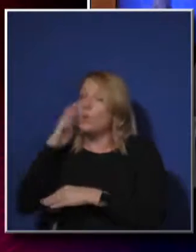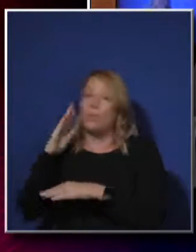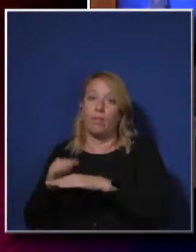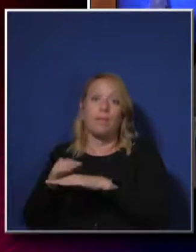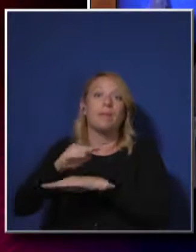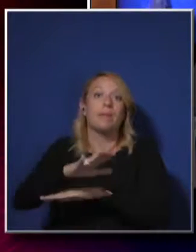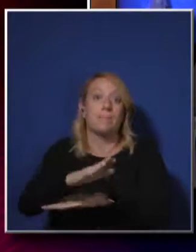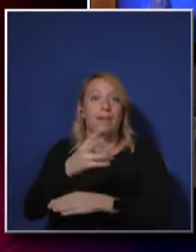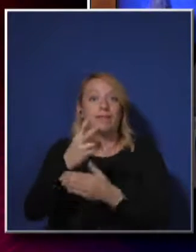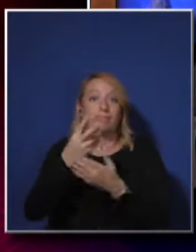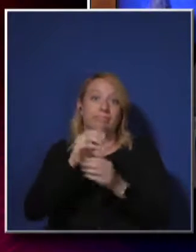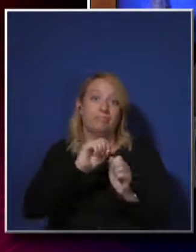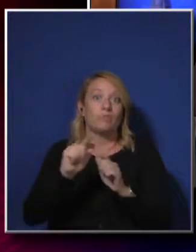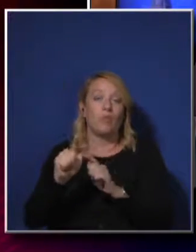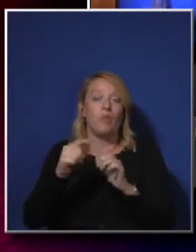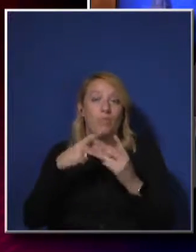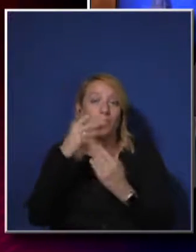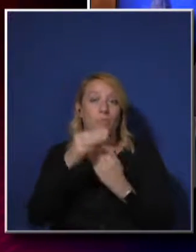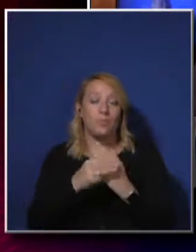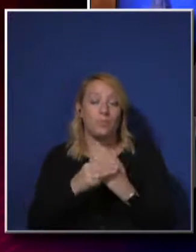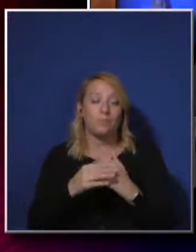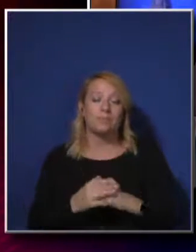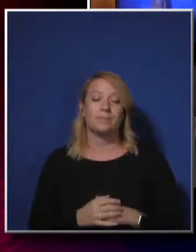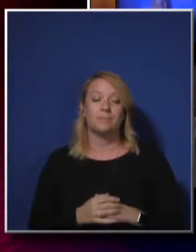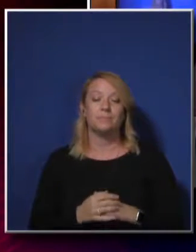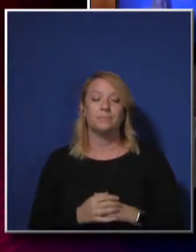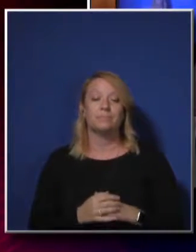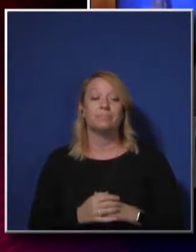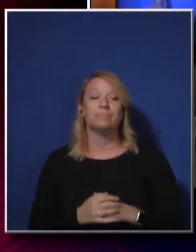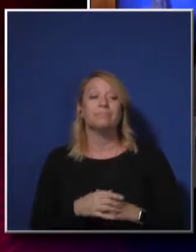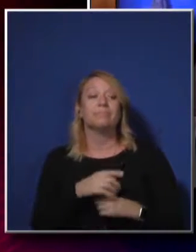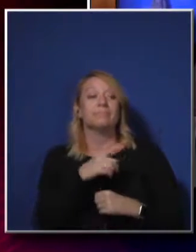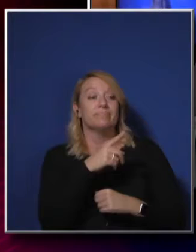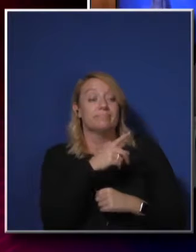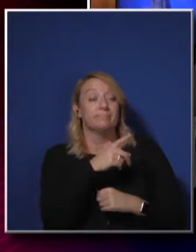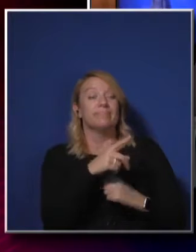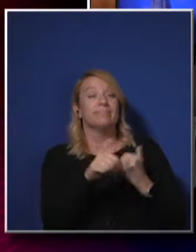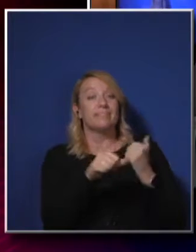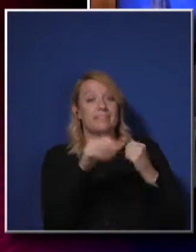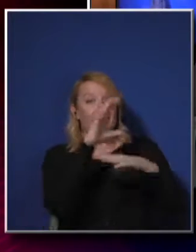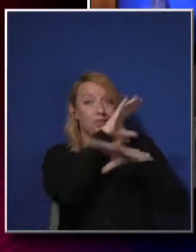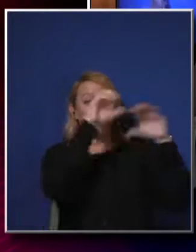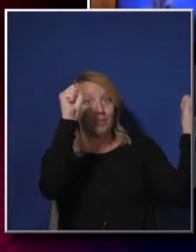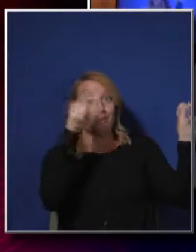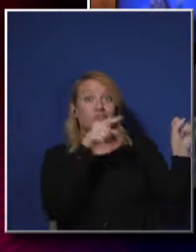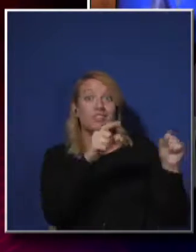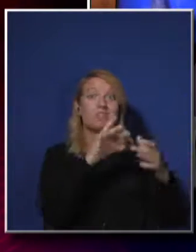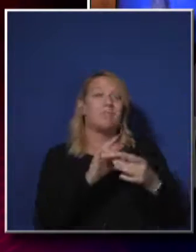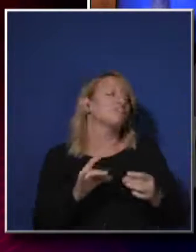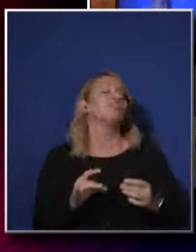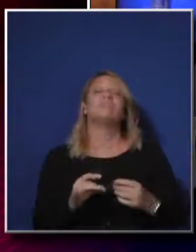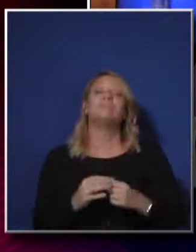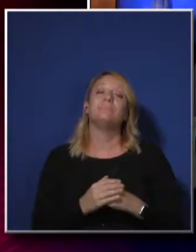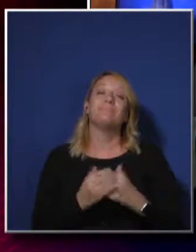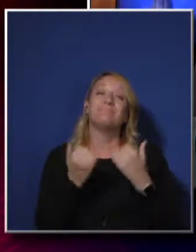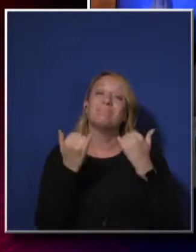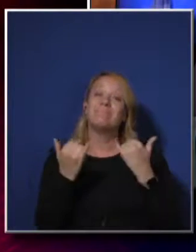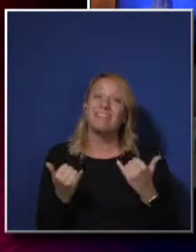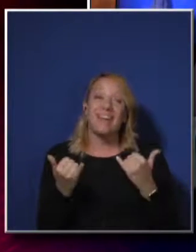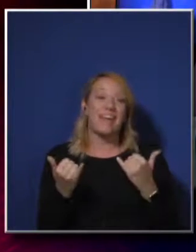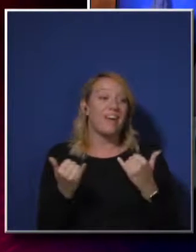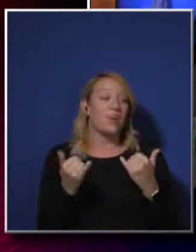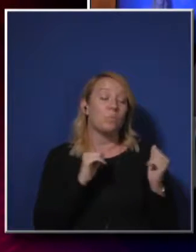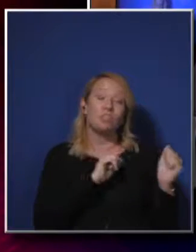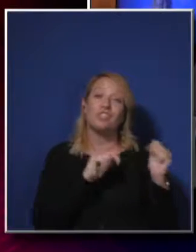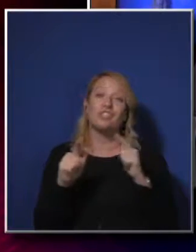So, as Assistant Superintendent Rex said, now's the time for all of us to be